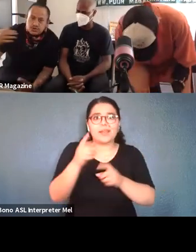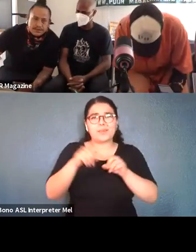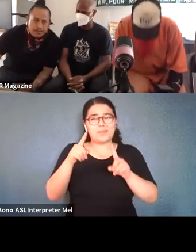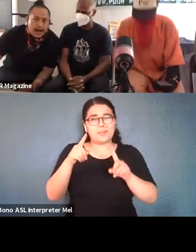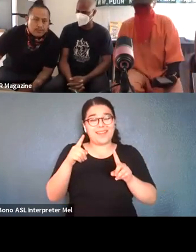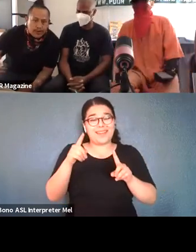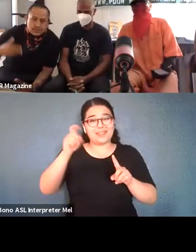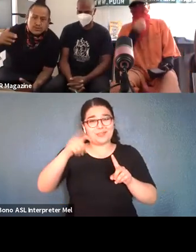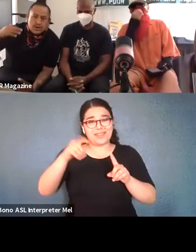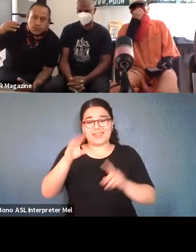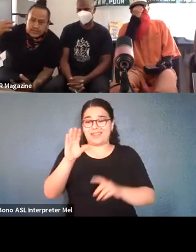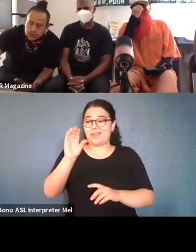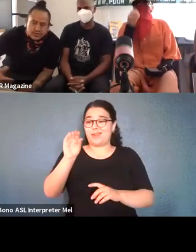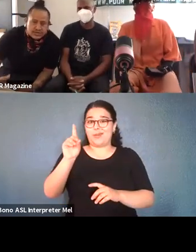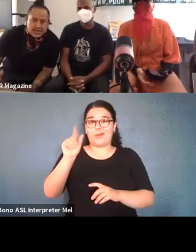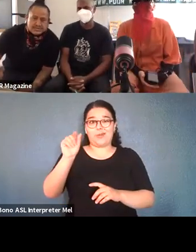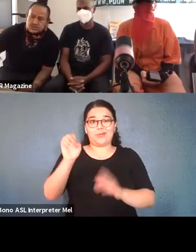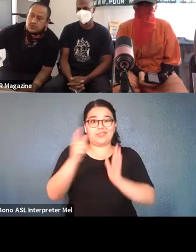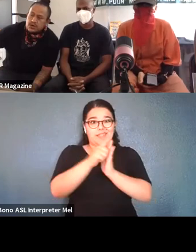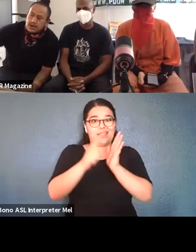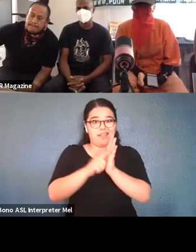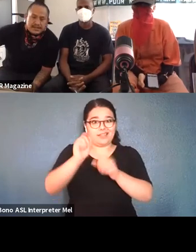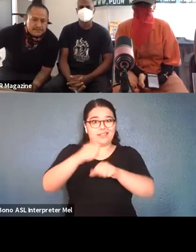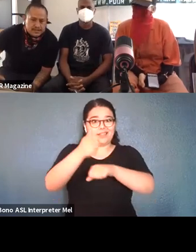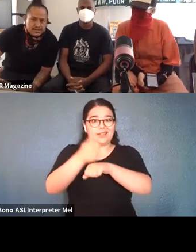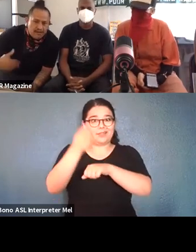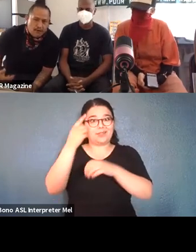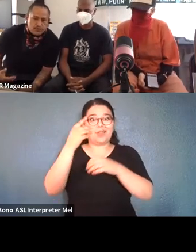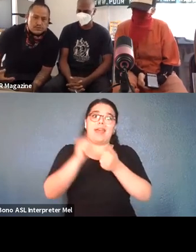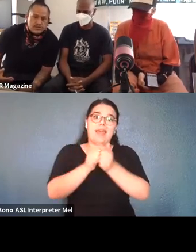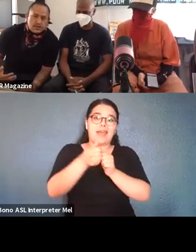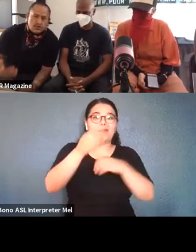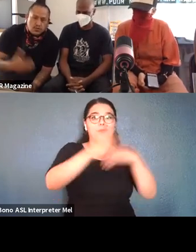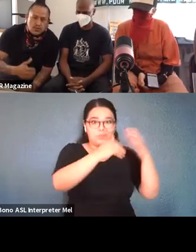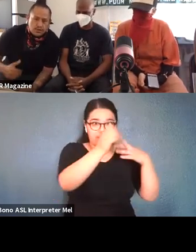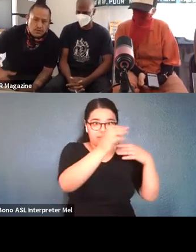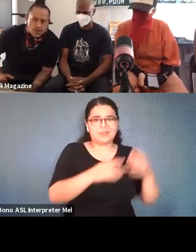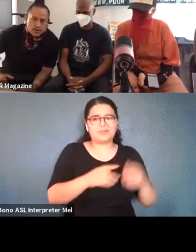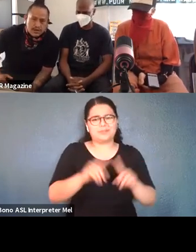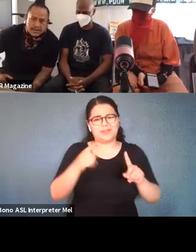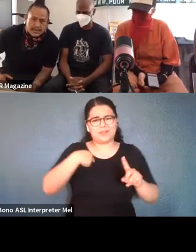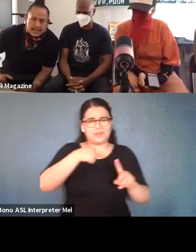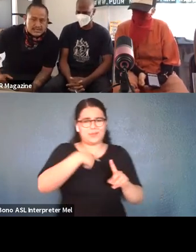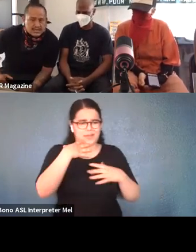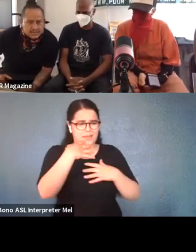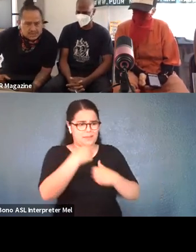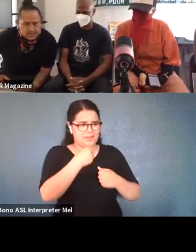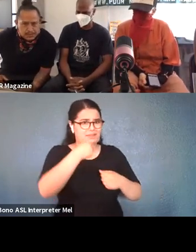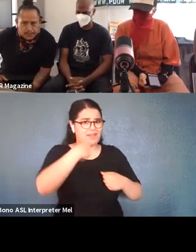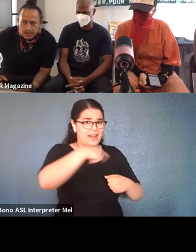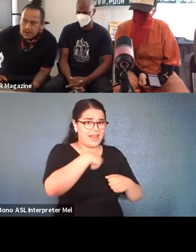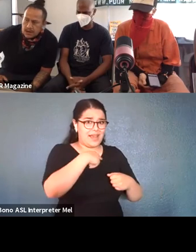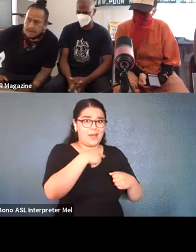it shouldn't be a problem, right? So we took the chance into believing in our folks that they could do the work. And again, as an